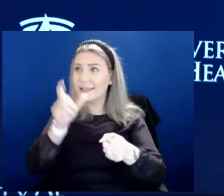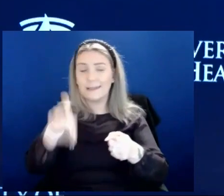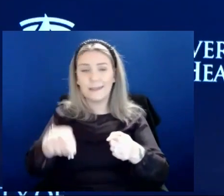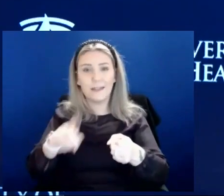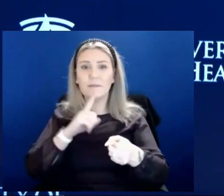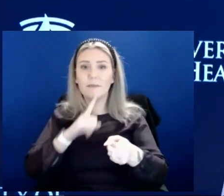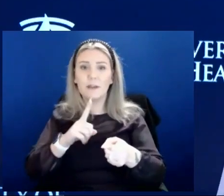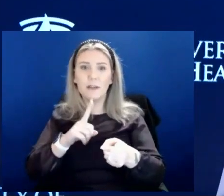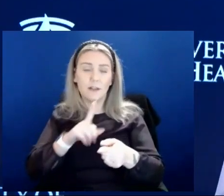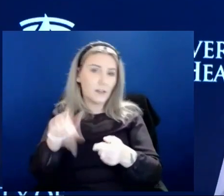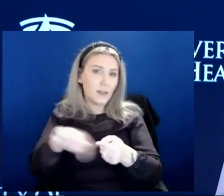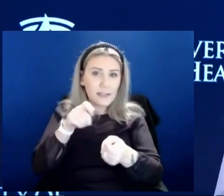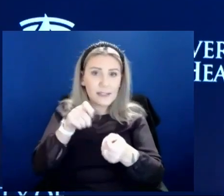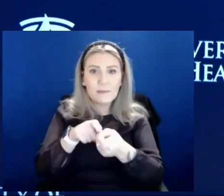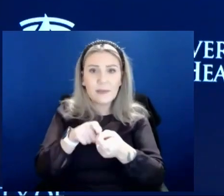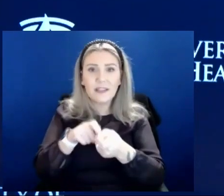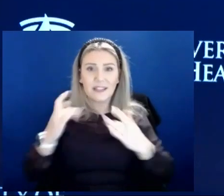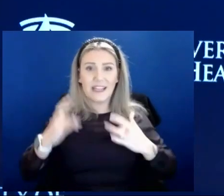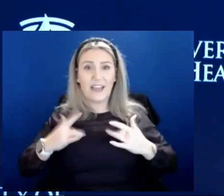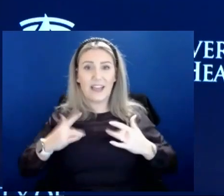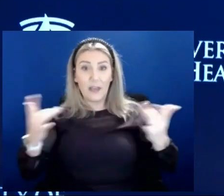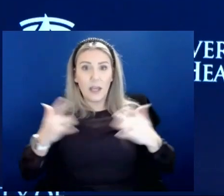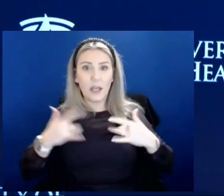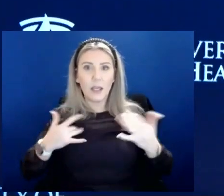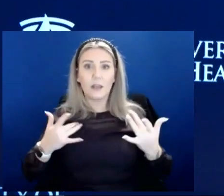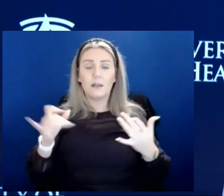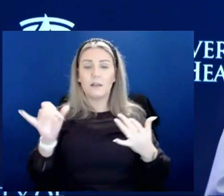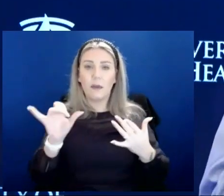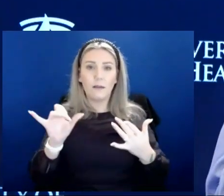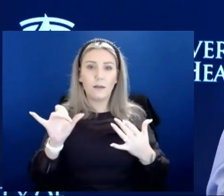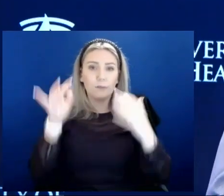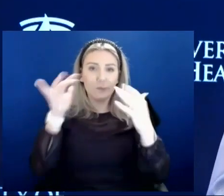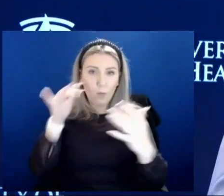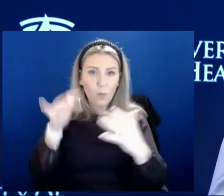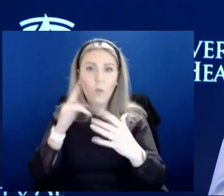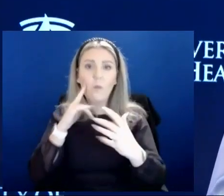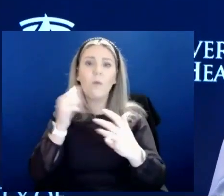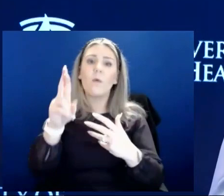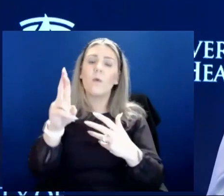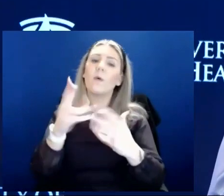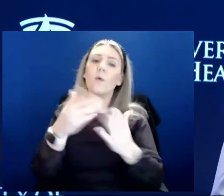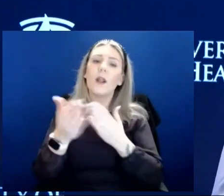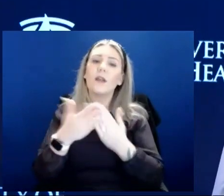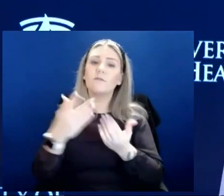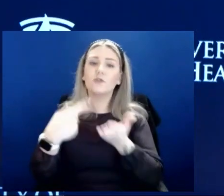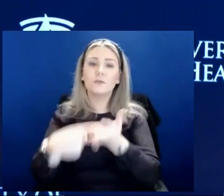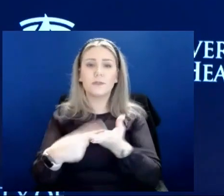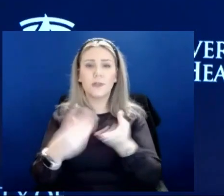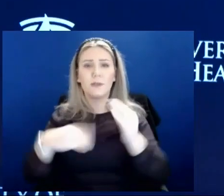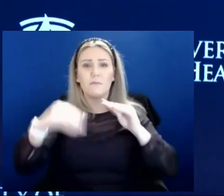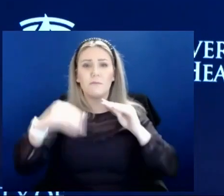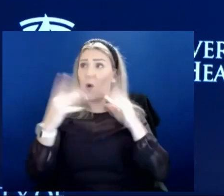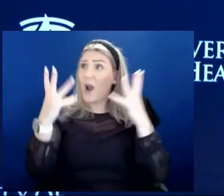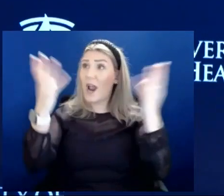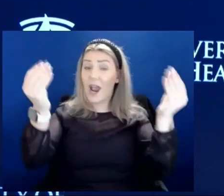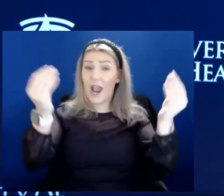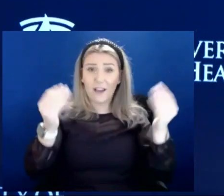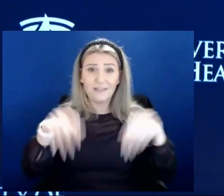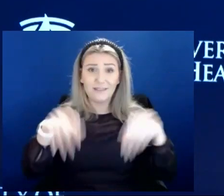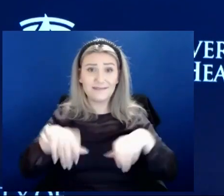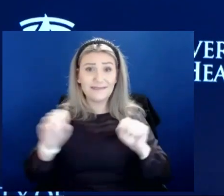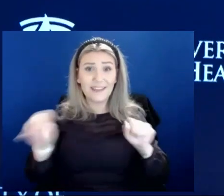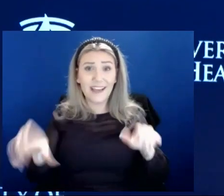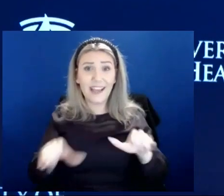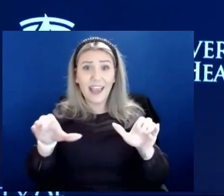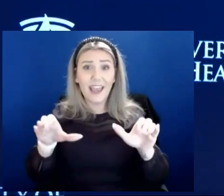particular event that you're even discussing with them. But the more we can get them out and to take action, to do something